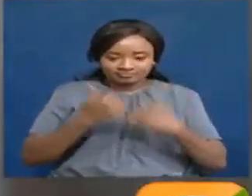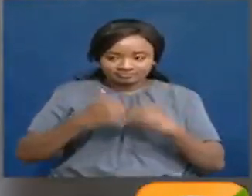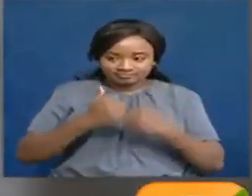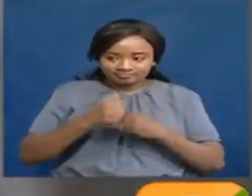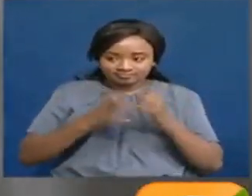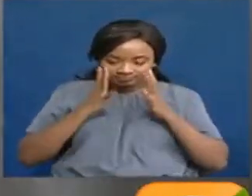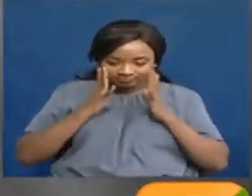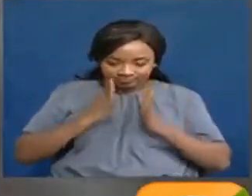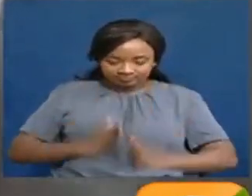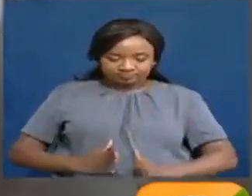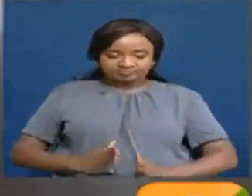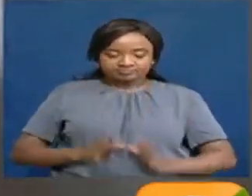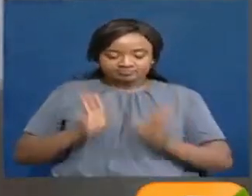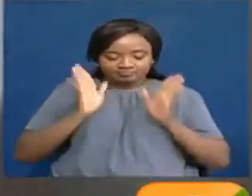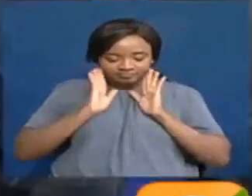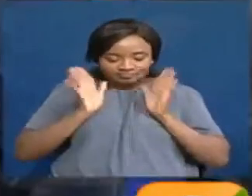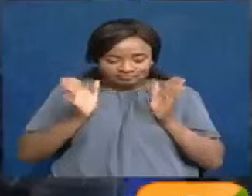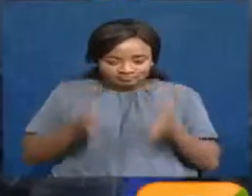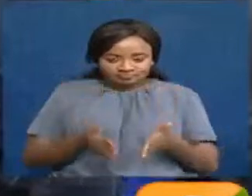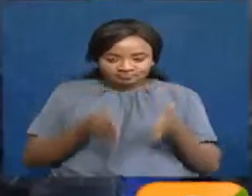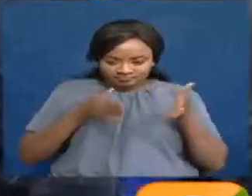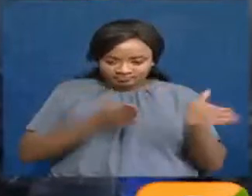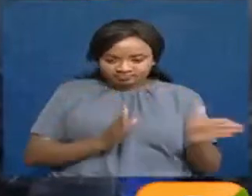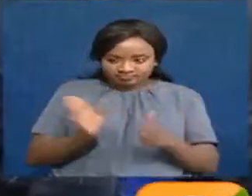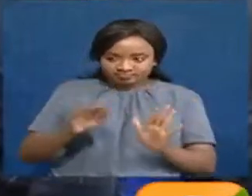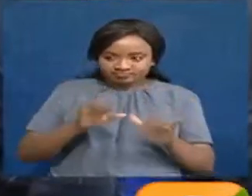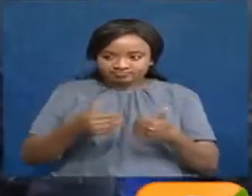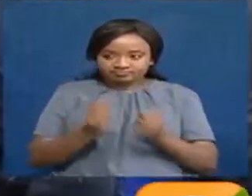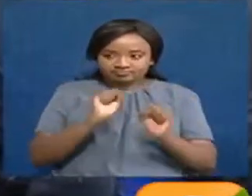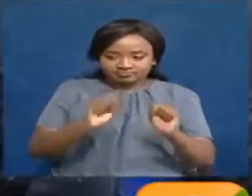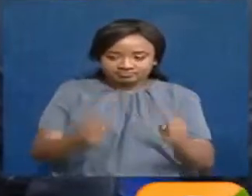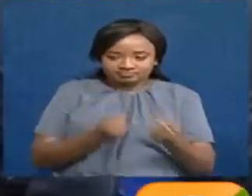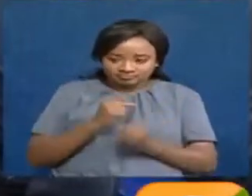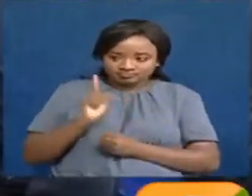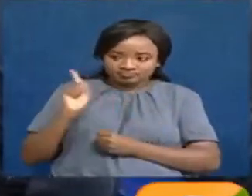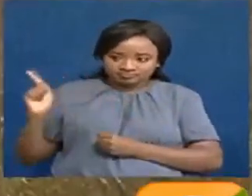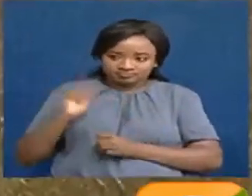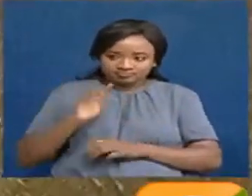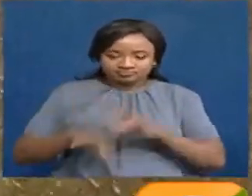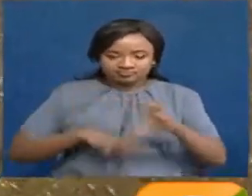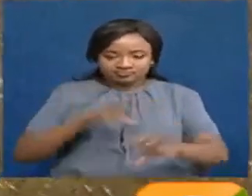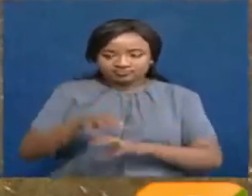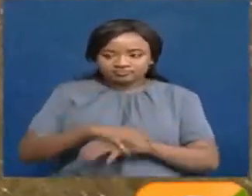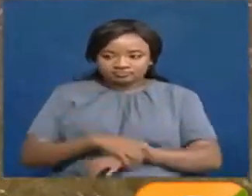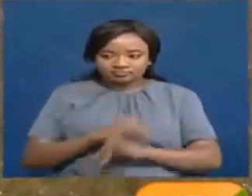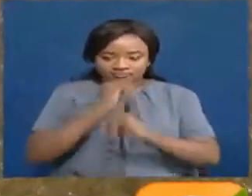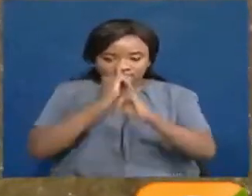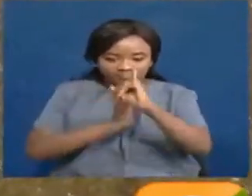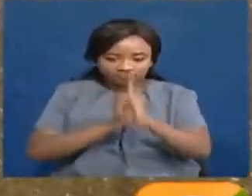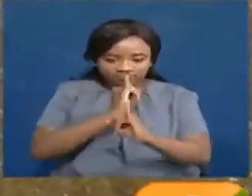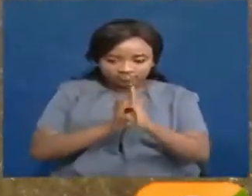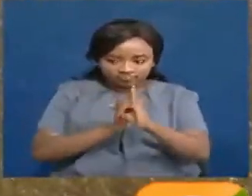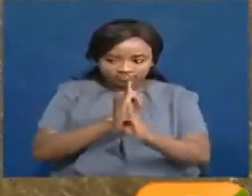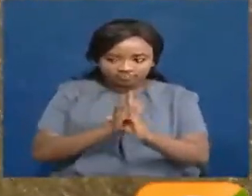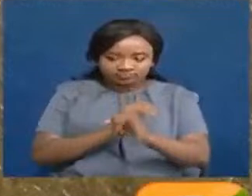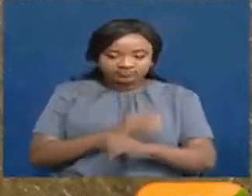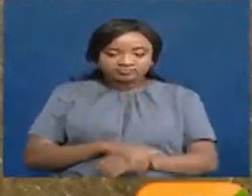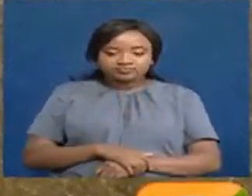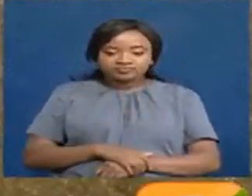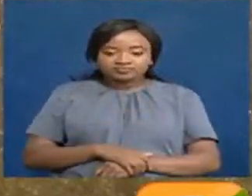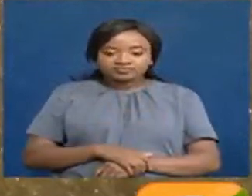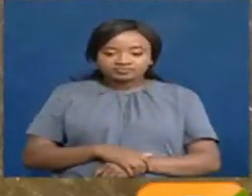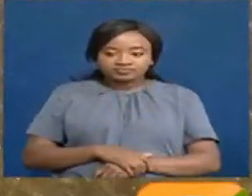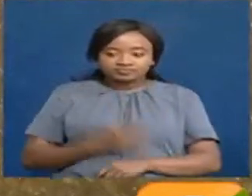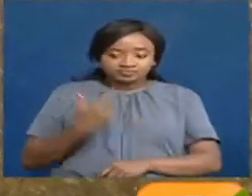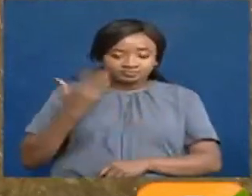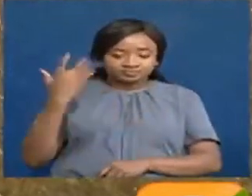have focused their knowledge and expertise to save a species on the brink of extinction. Once roaming the vast plains of